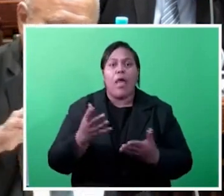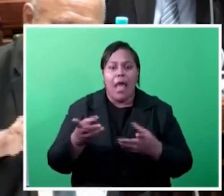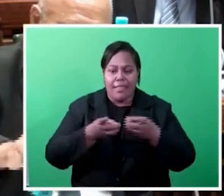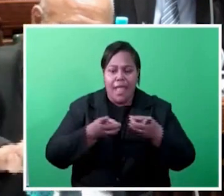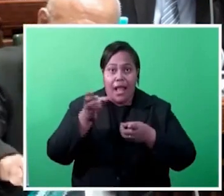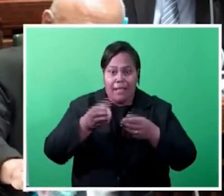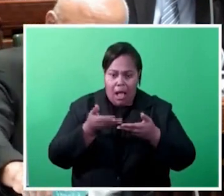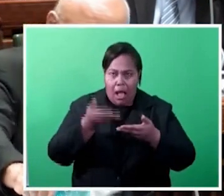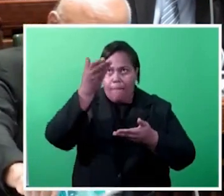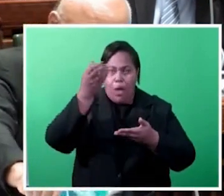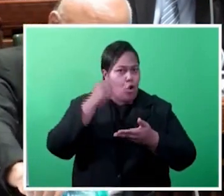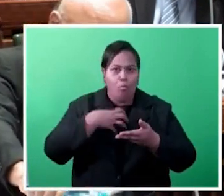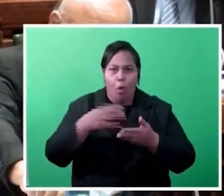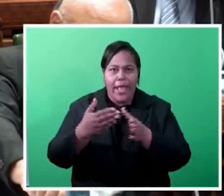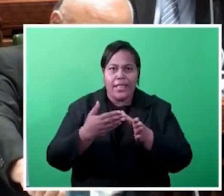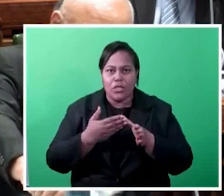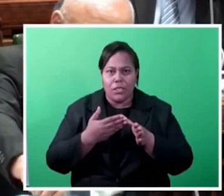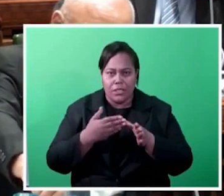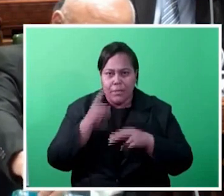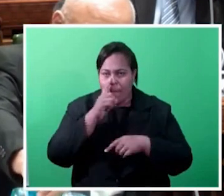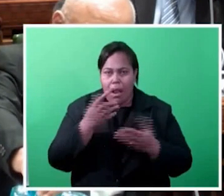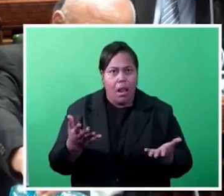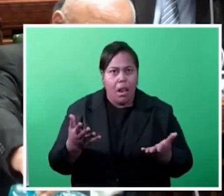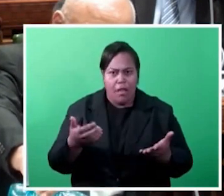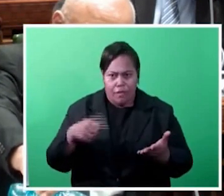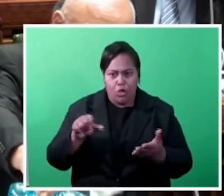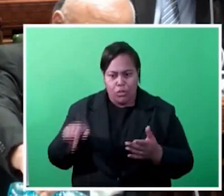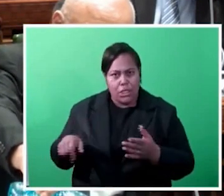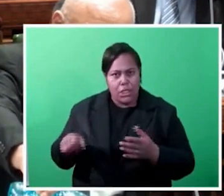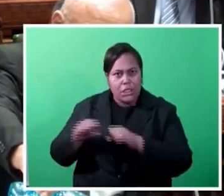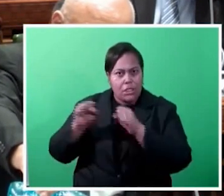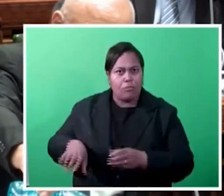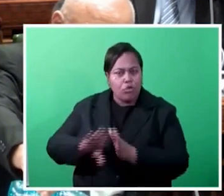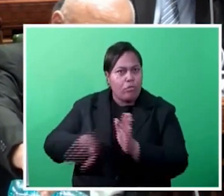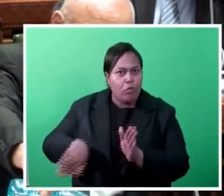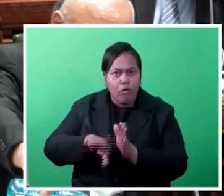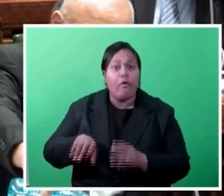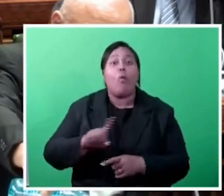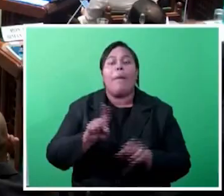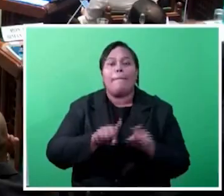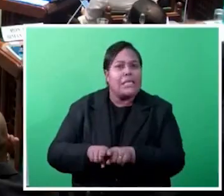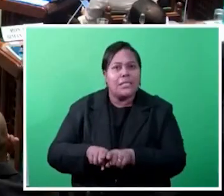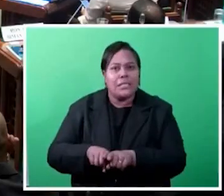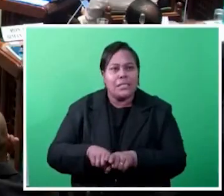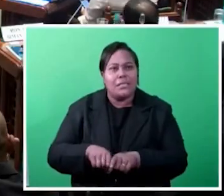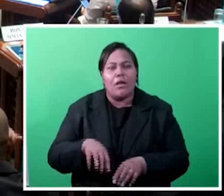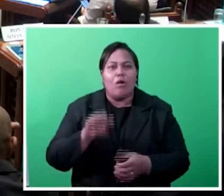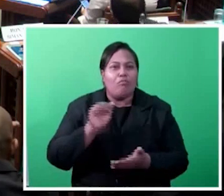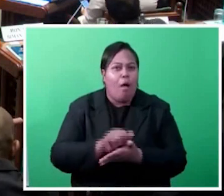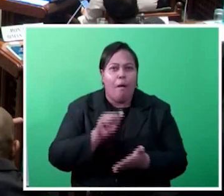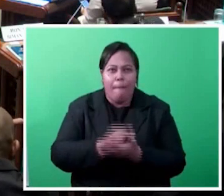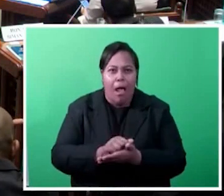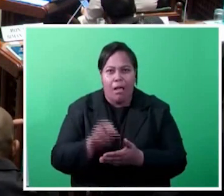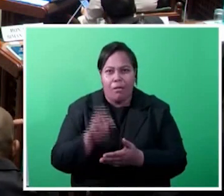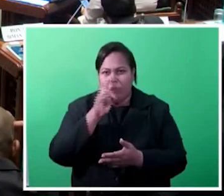they're using OMRS to remove them. It's totally racist. It's a racist by this government. They're using this instrument to